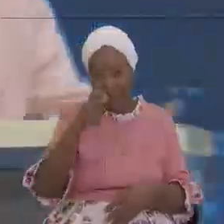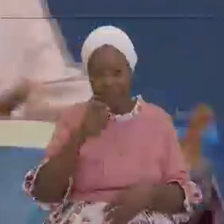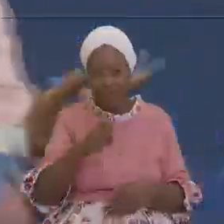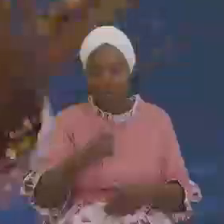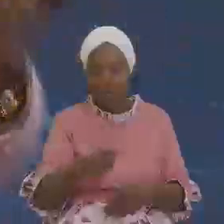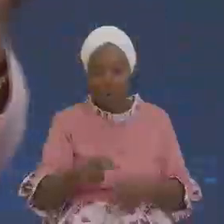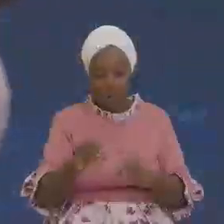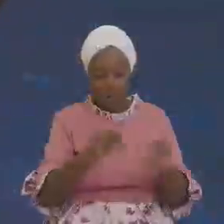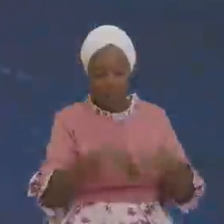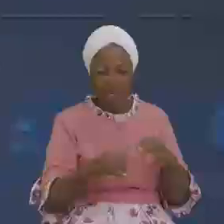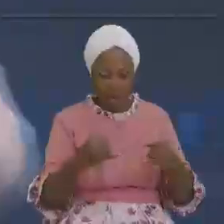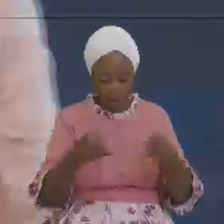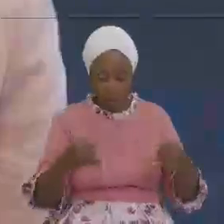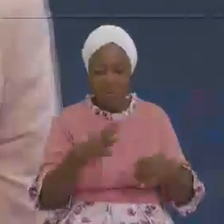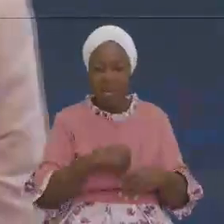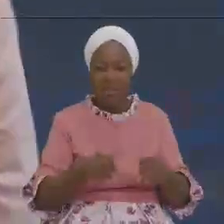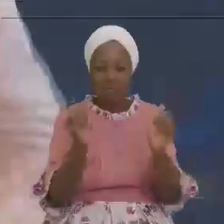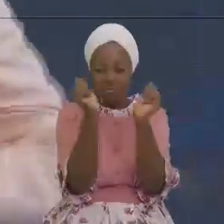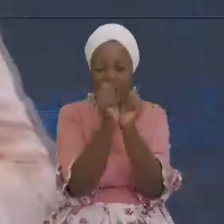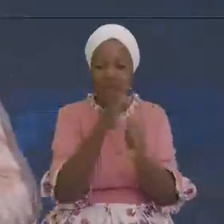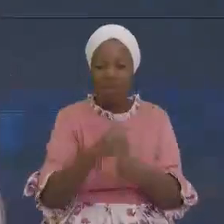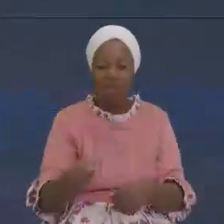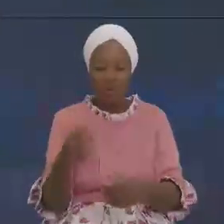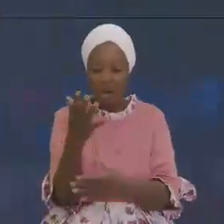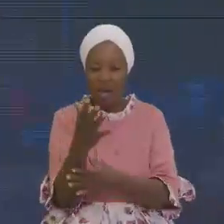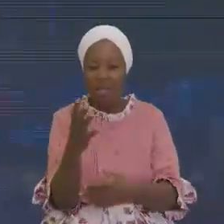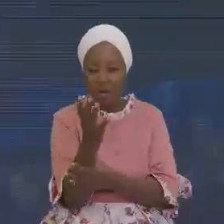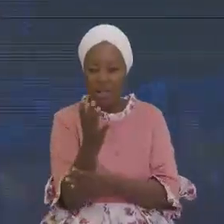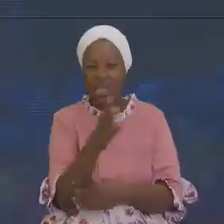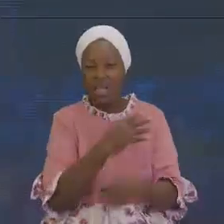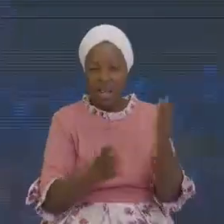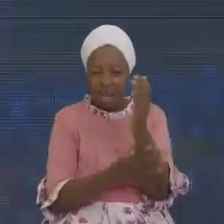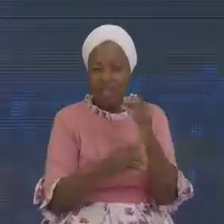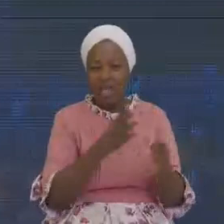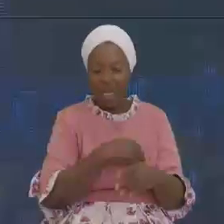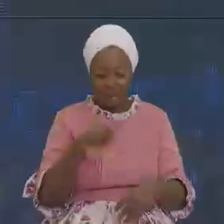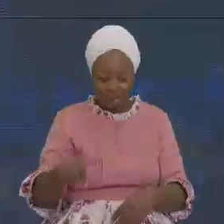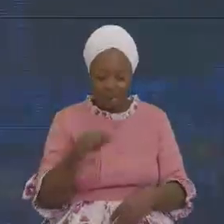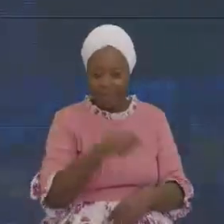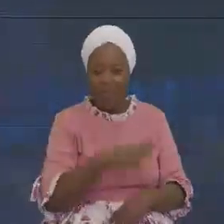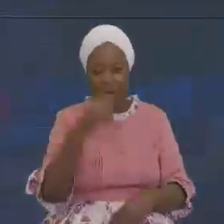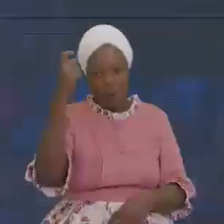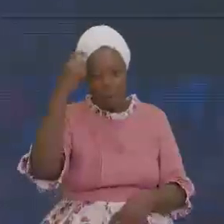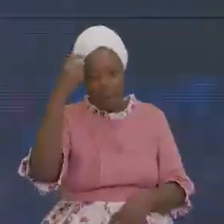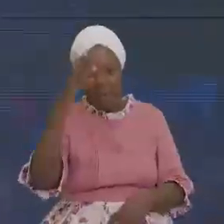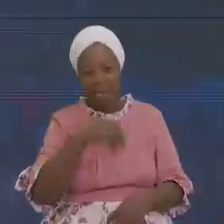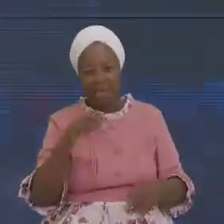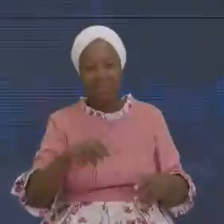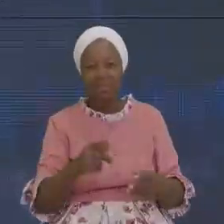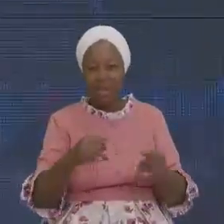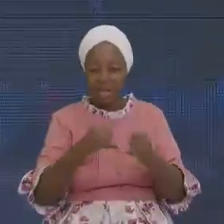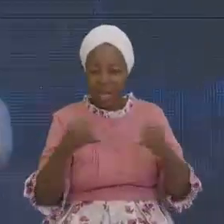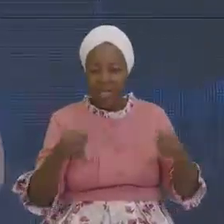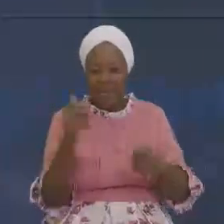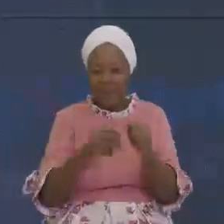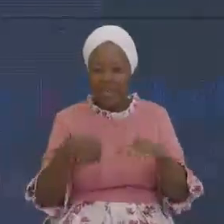then ties your hand, ties your feet, ties your mind, ties everything in your life. And then when